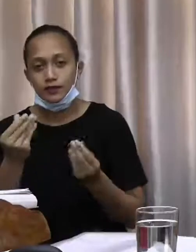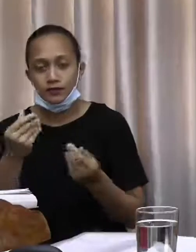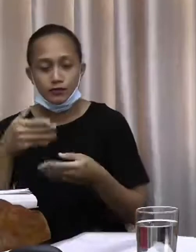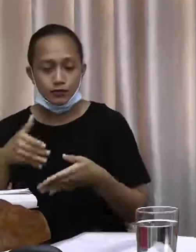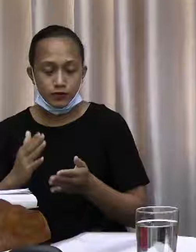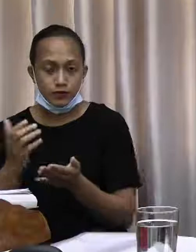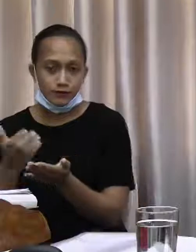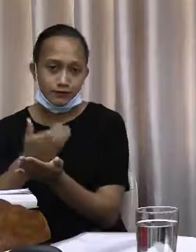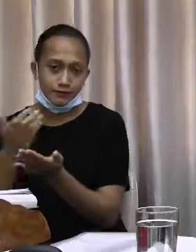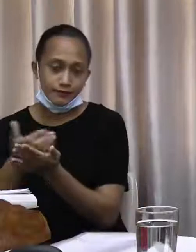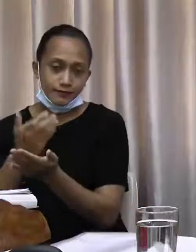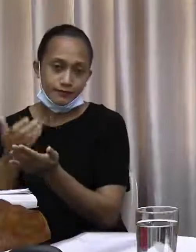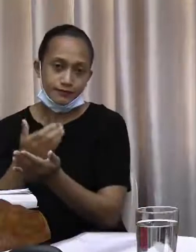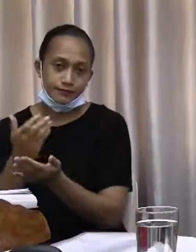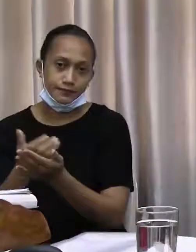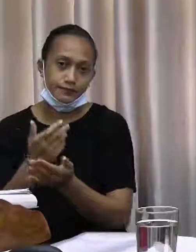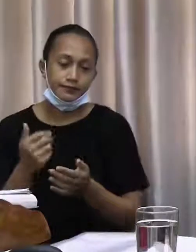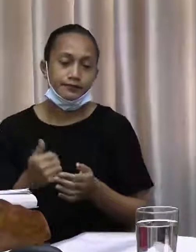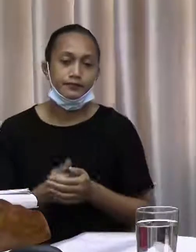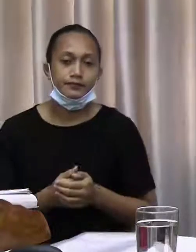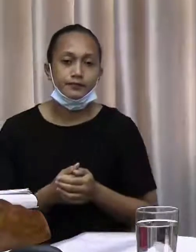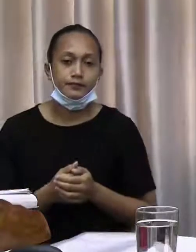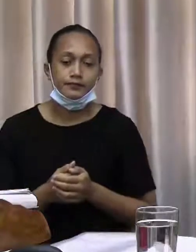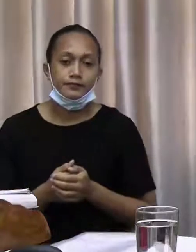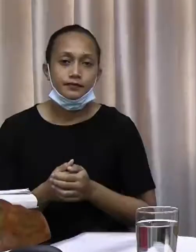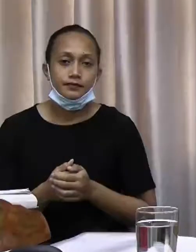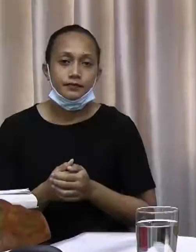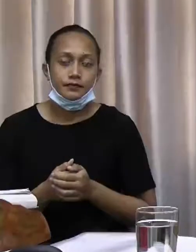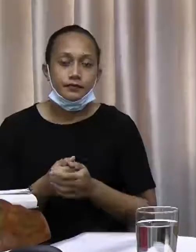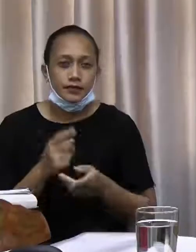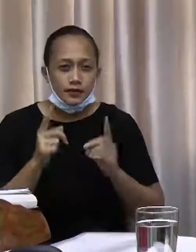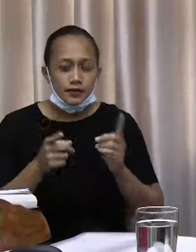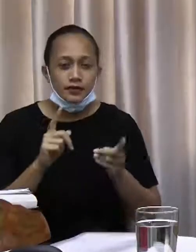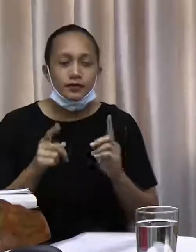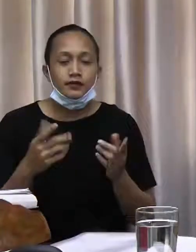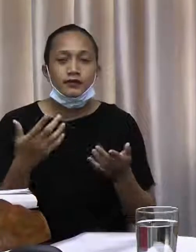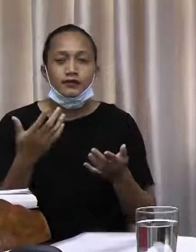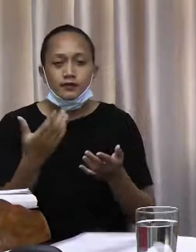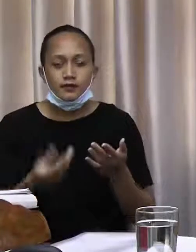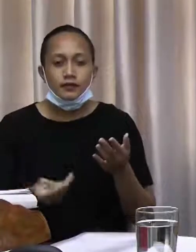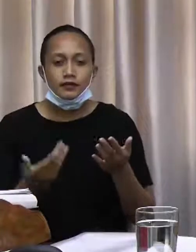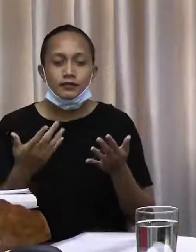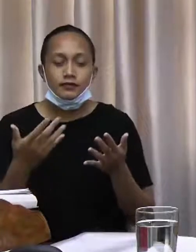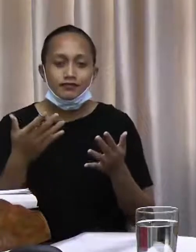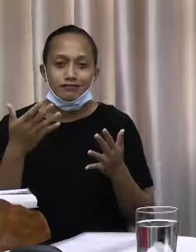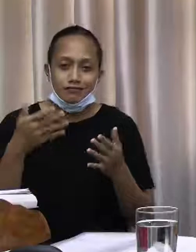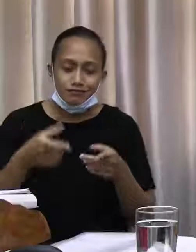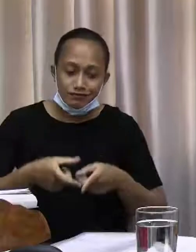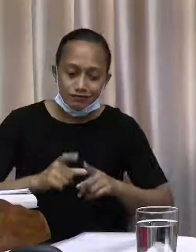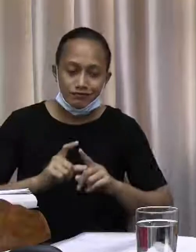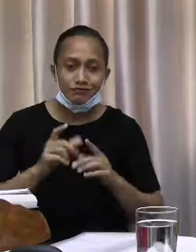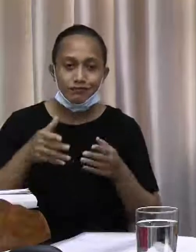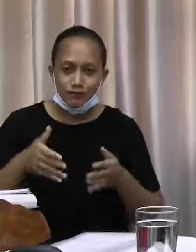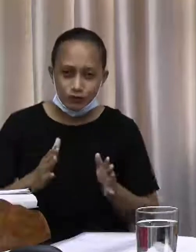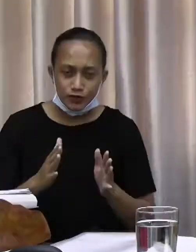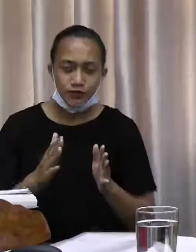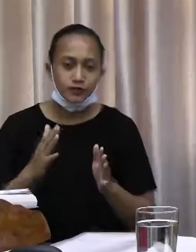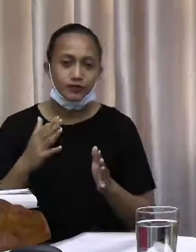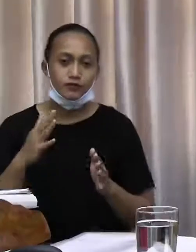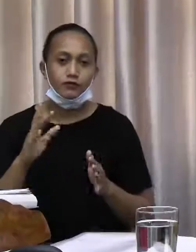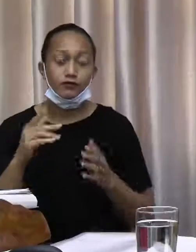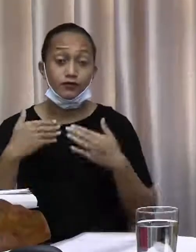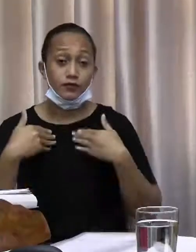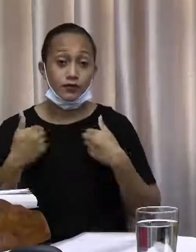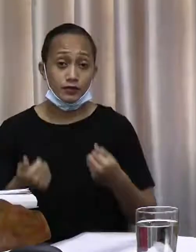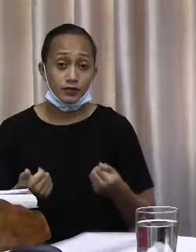whangalele. E ui ina auaoa le tatou fōlaunga, i tōtu ngā o le soifuanga